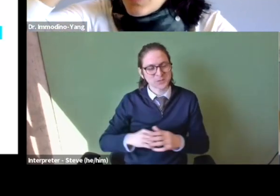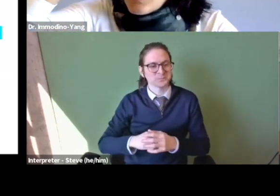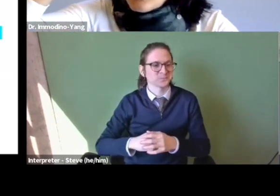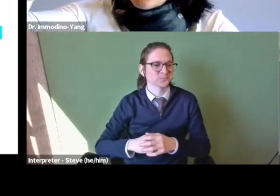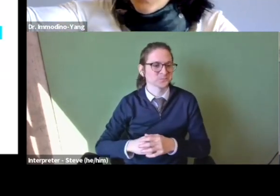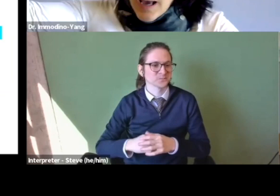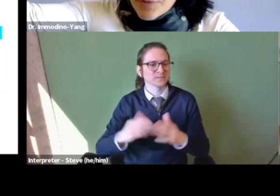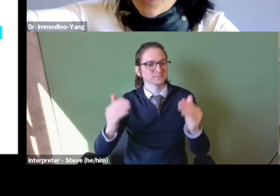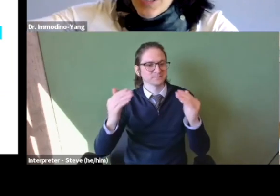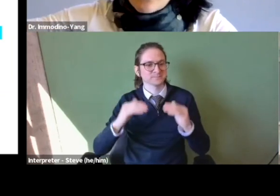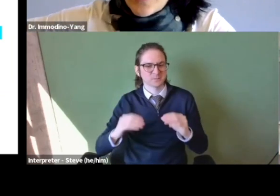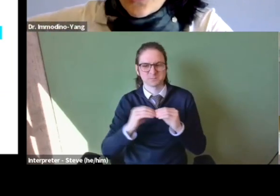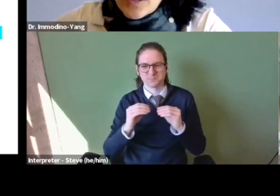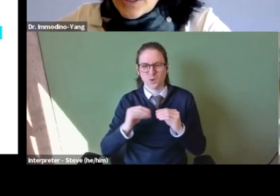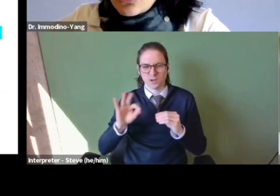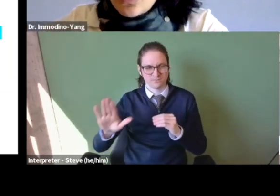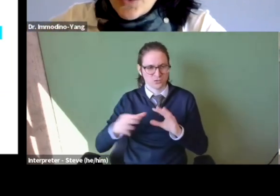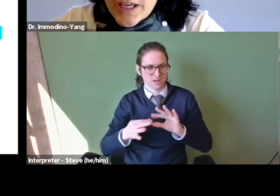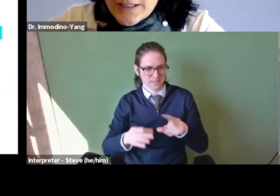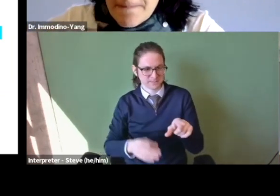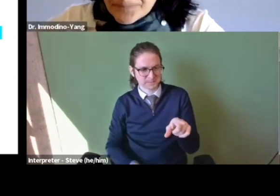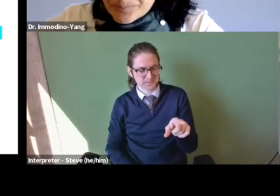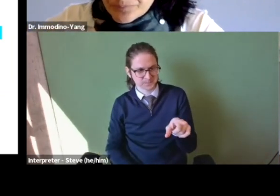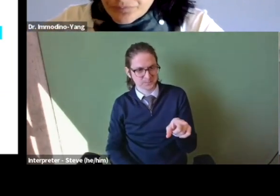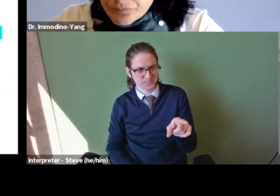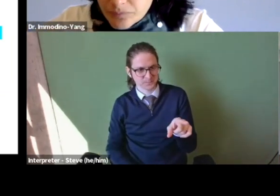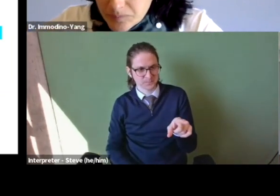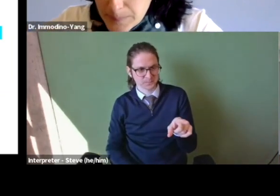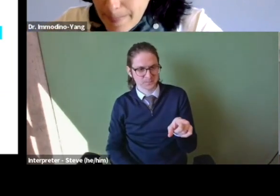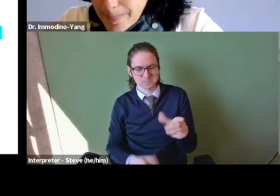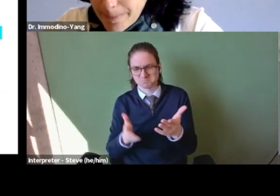more abstract things. So I'll let you read.